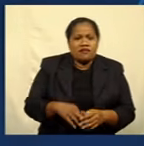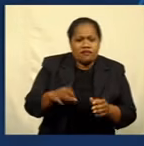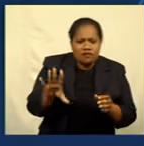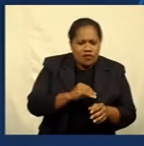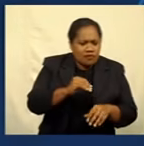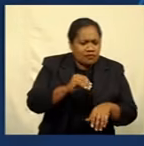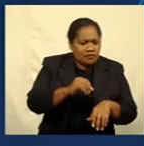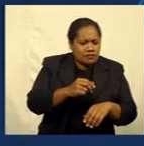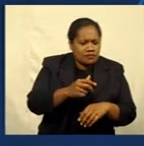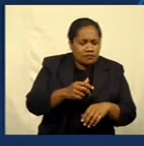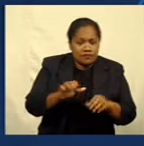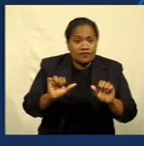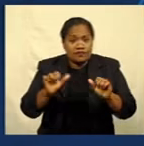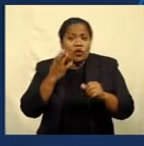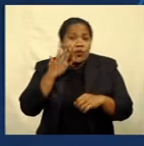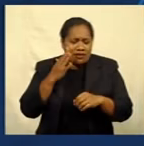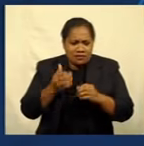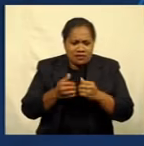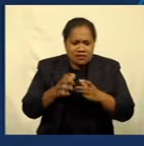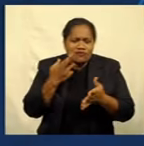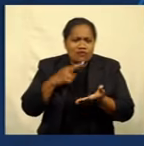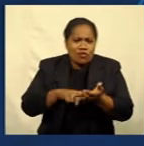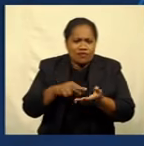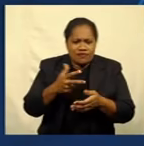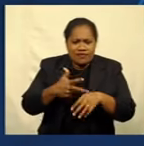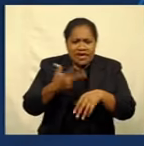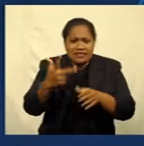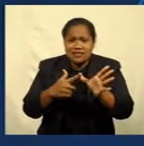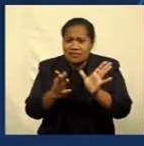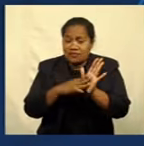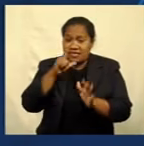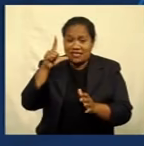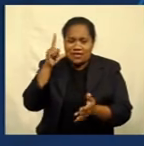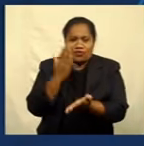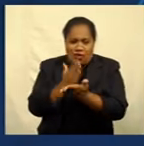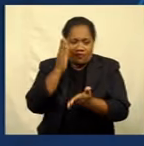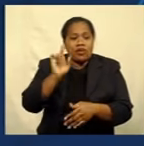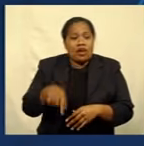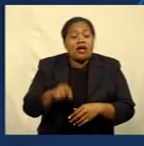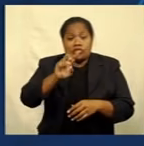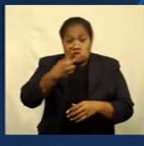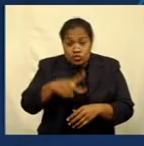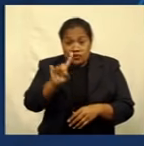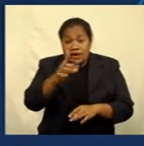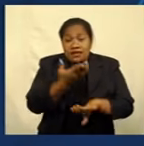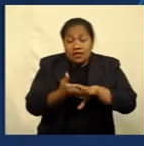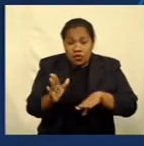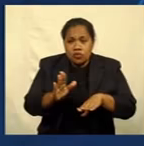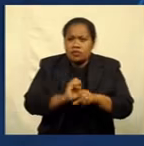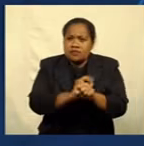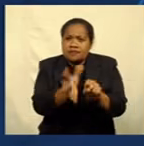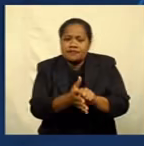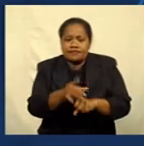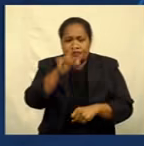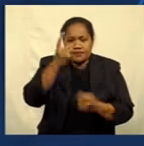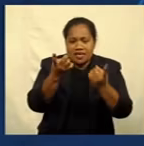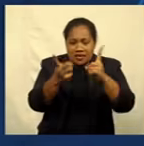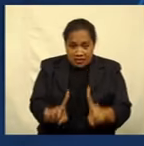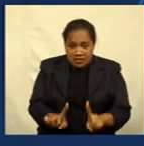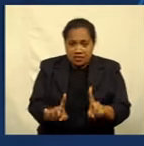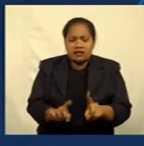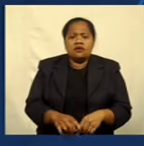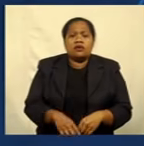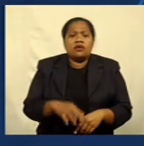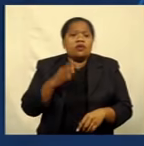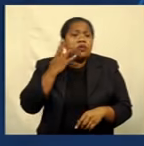ending 8 a.m. yesterday. The Health Ministry also recorded a massive 21 new COVID-19 deaths for the